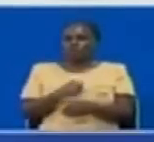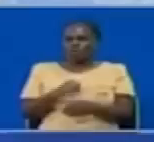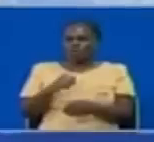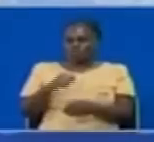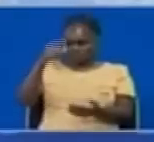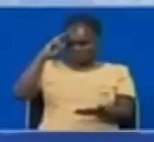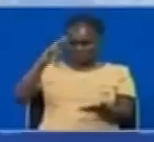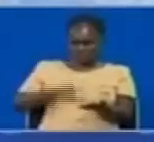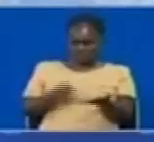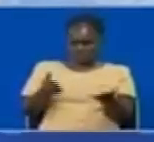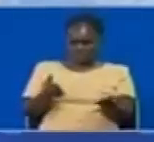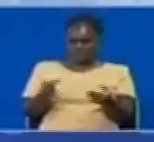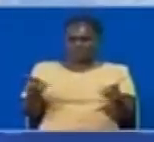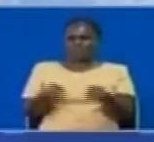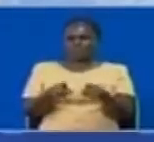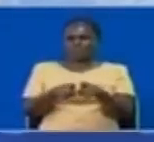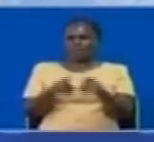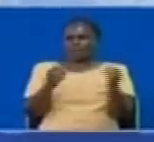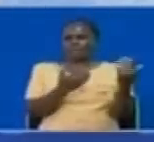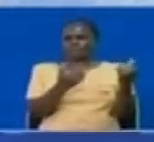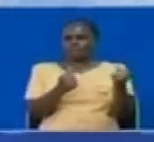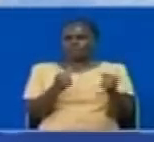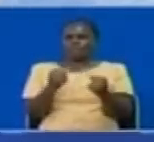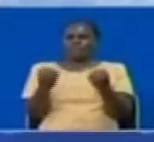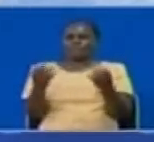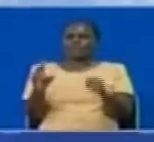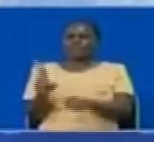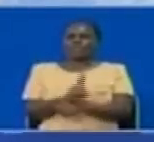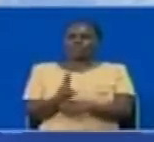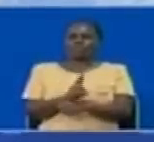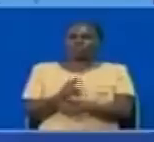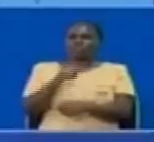This alternative is expected to find many users, not